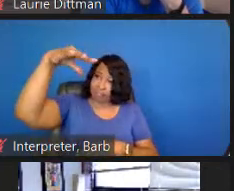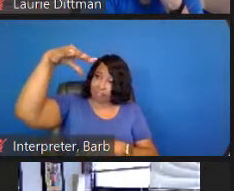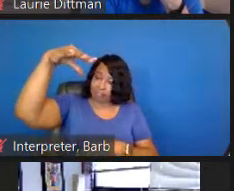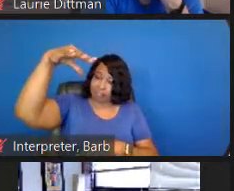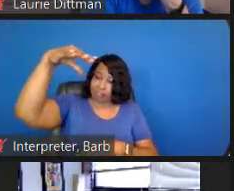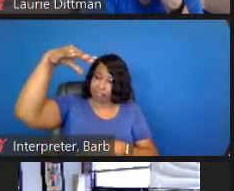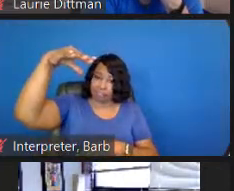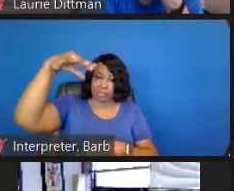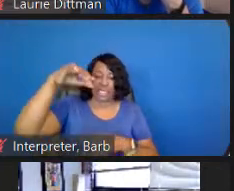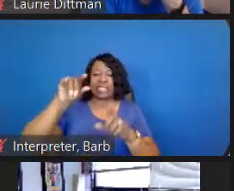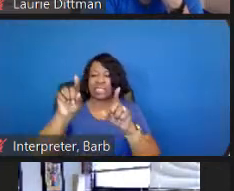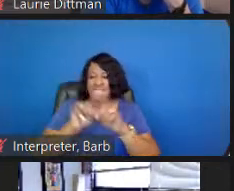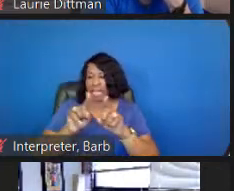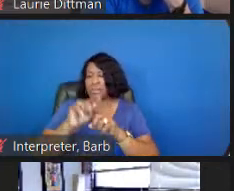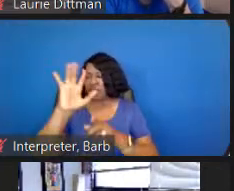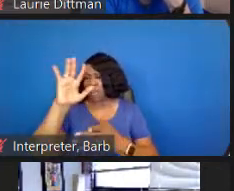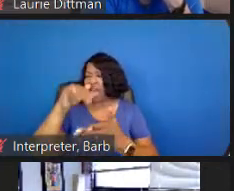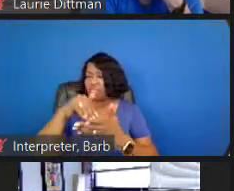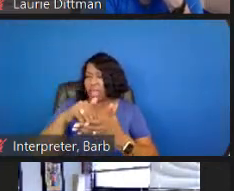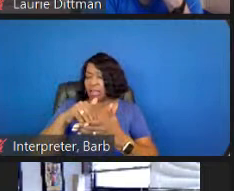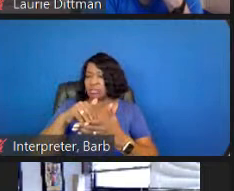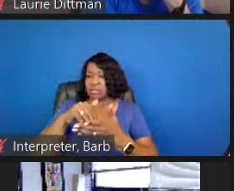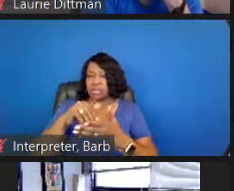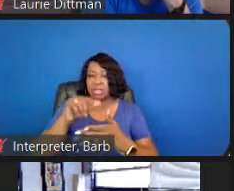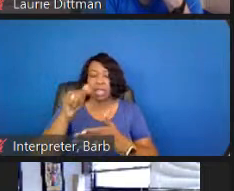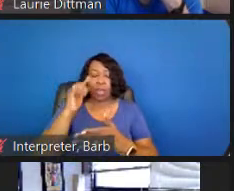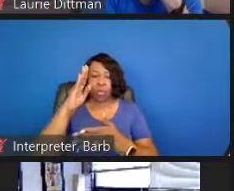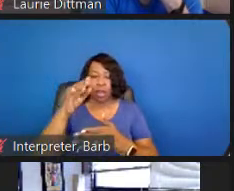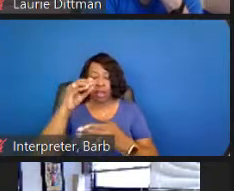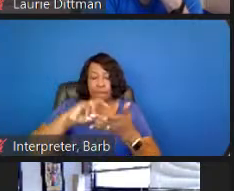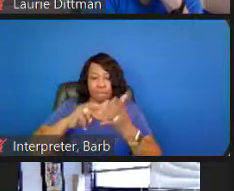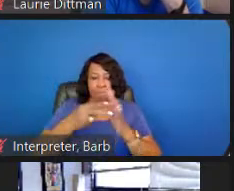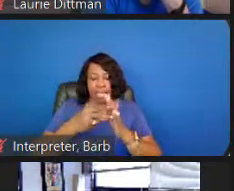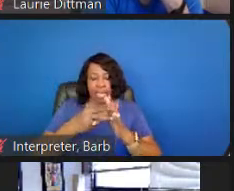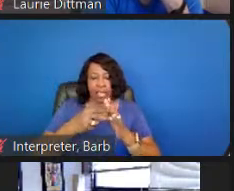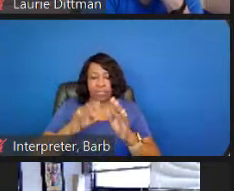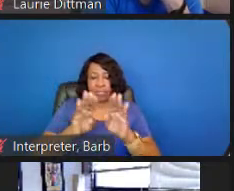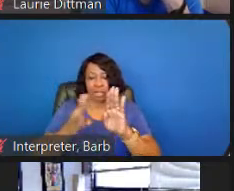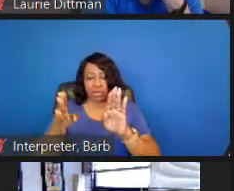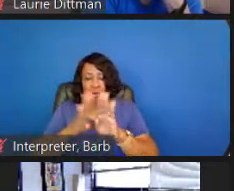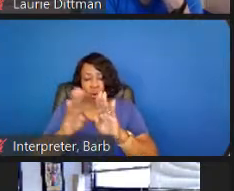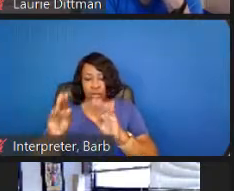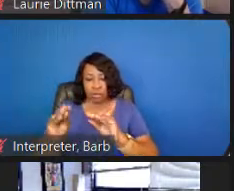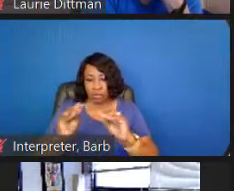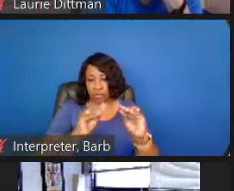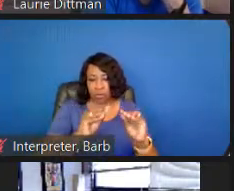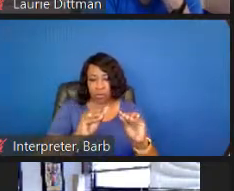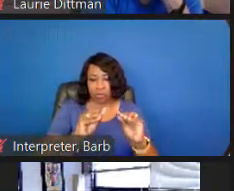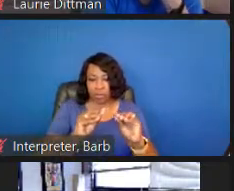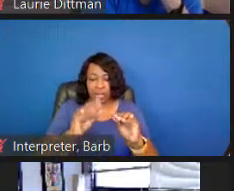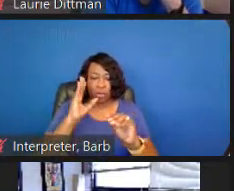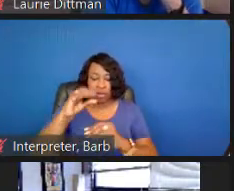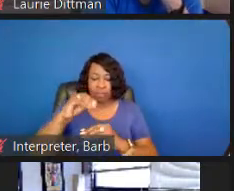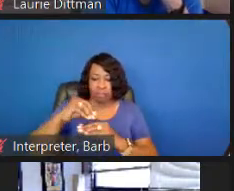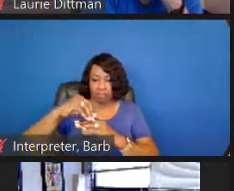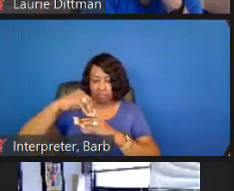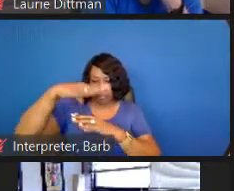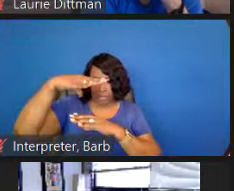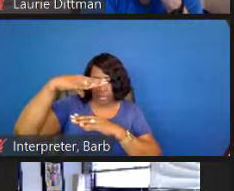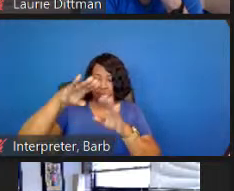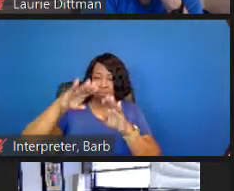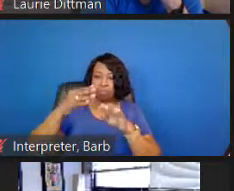very same as the 5000s, that will indicate the door is in motion. It will illuminate before the door starts to open, and